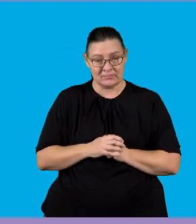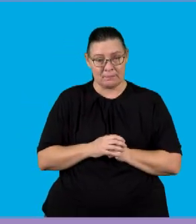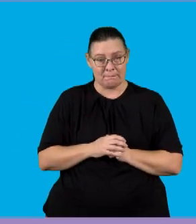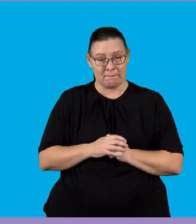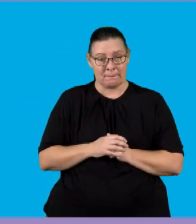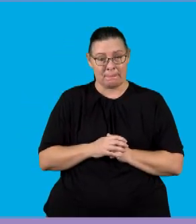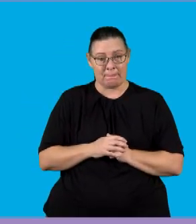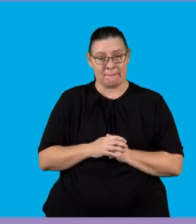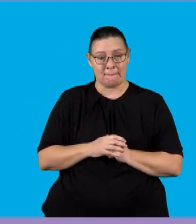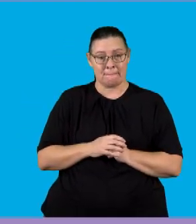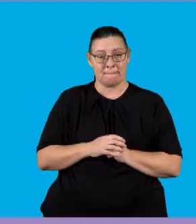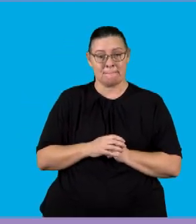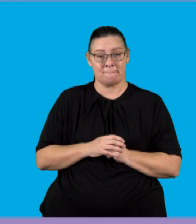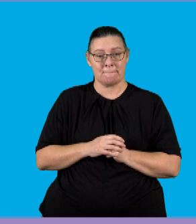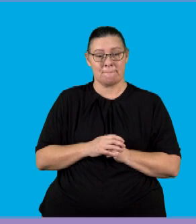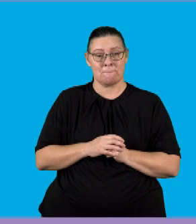that 8 there.